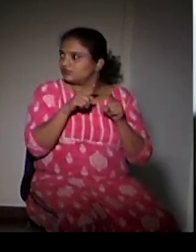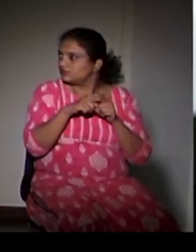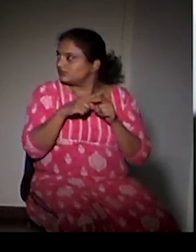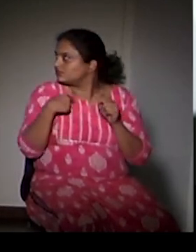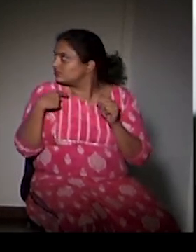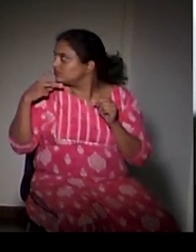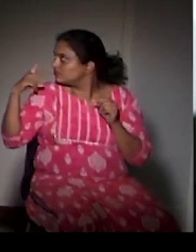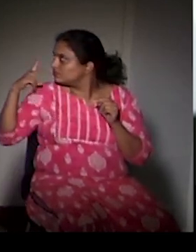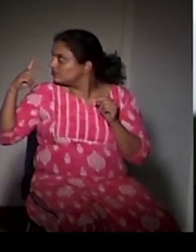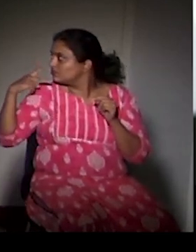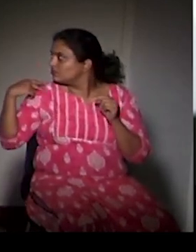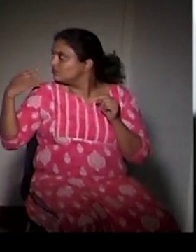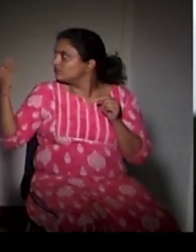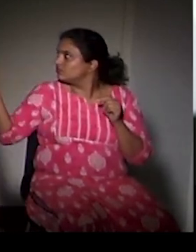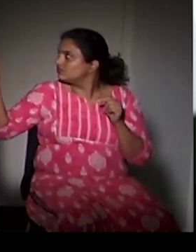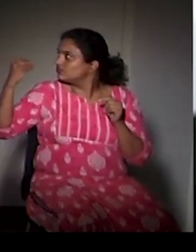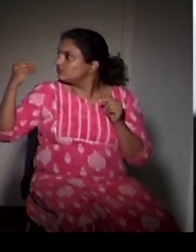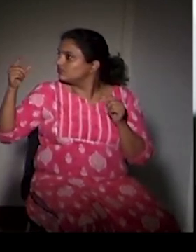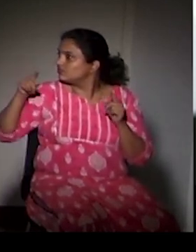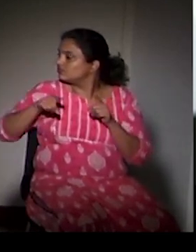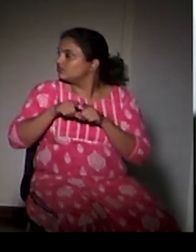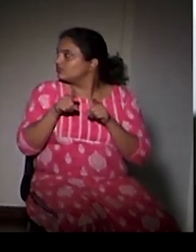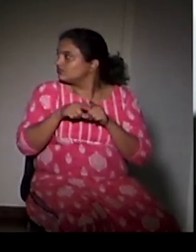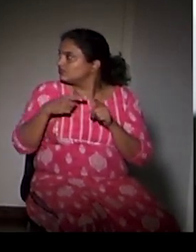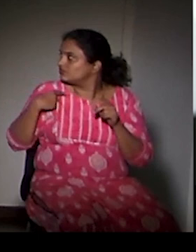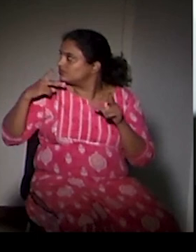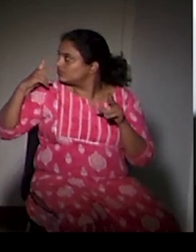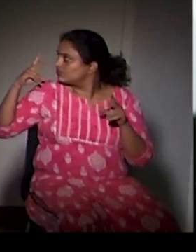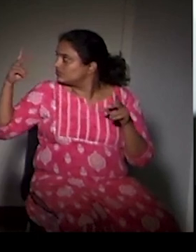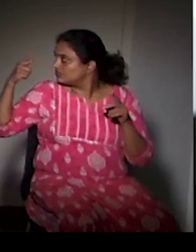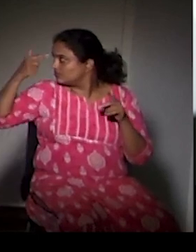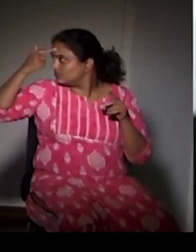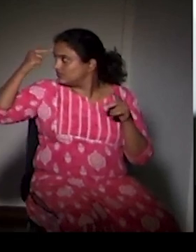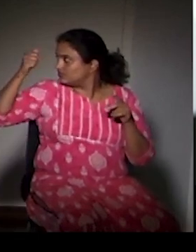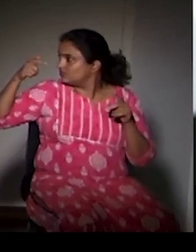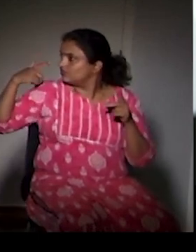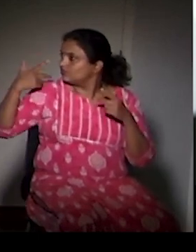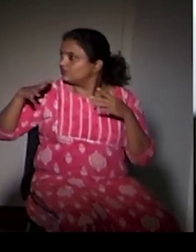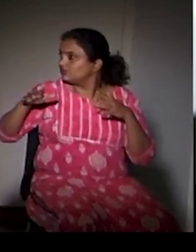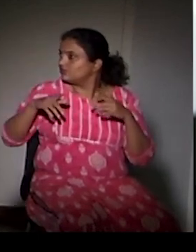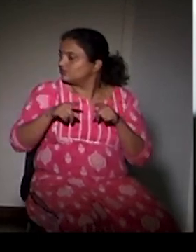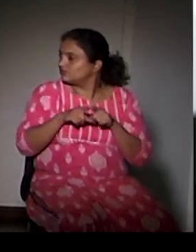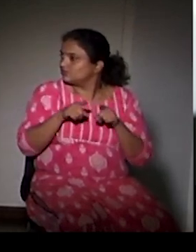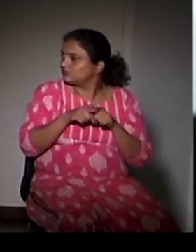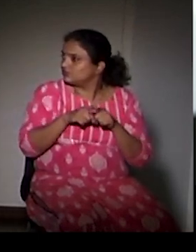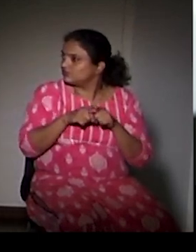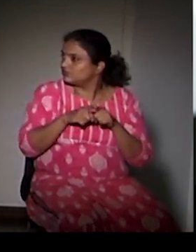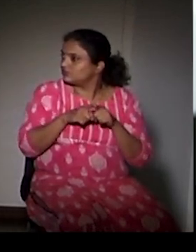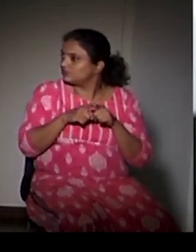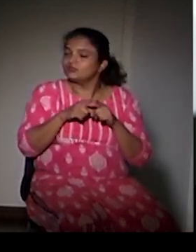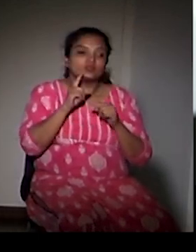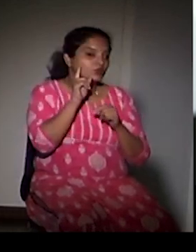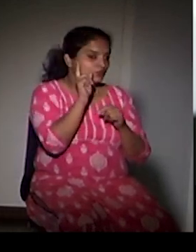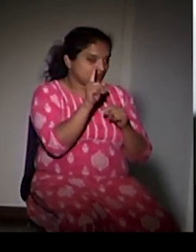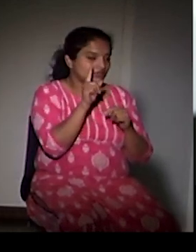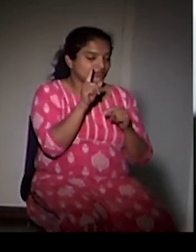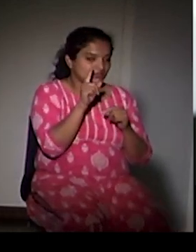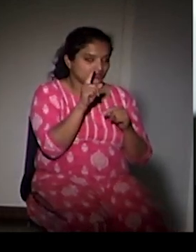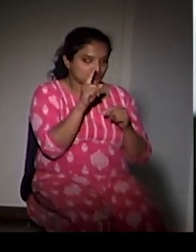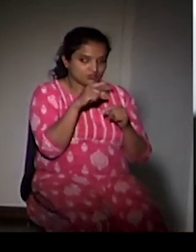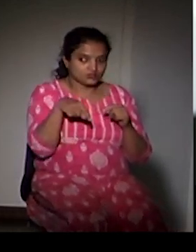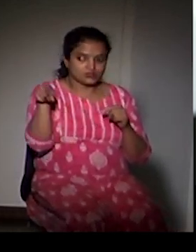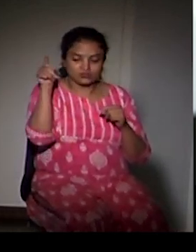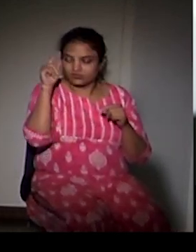get access to all his slide collection. He sadly died quite a long time ago. But these